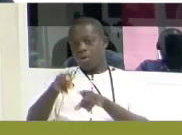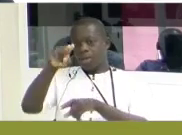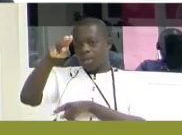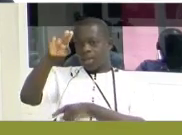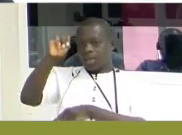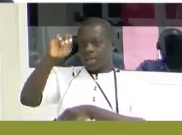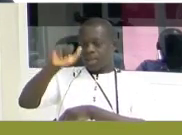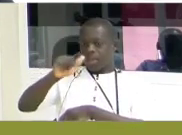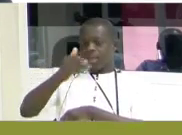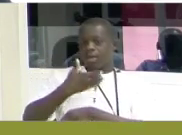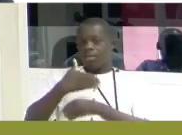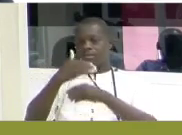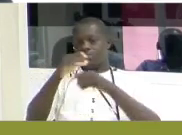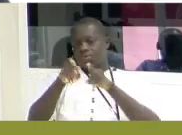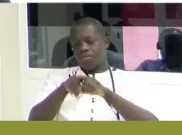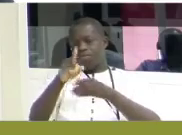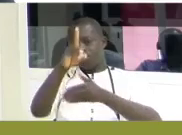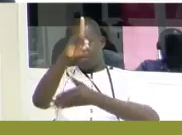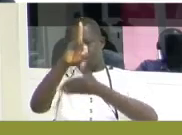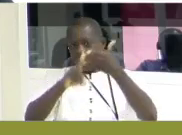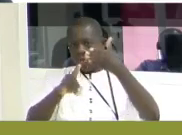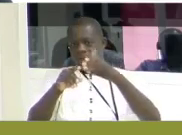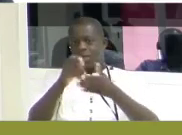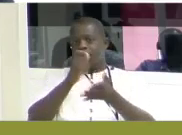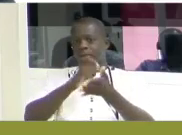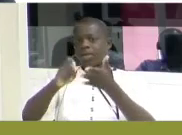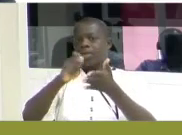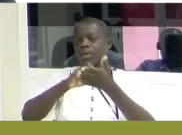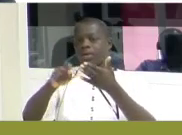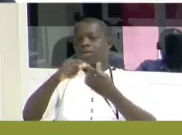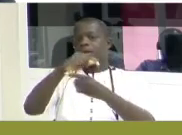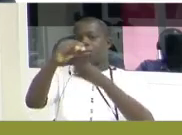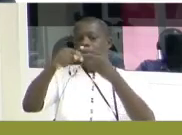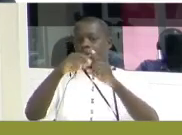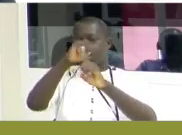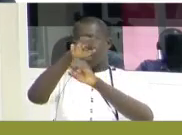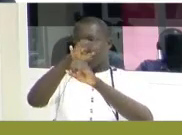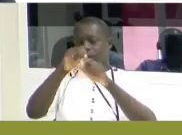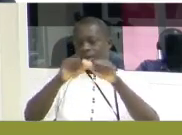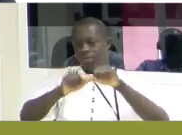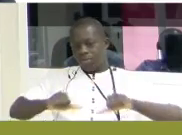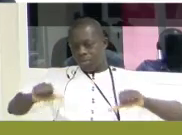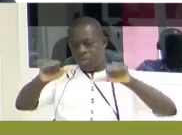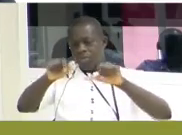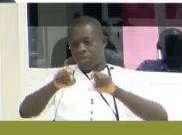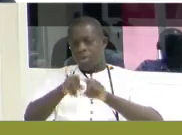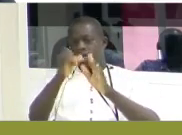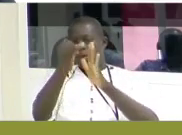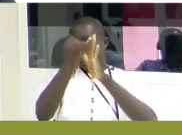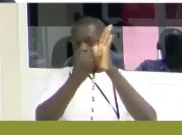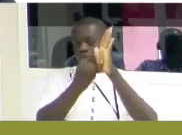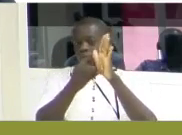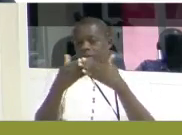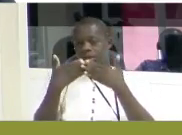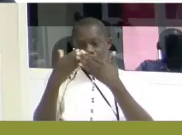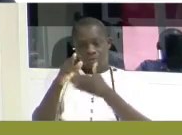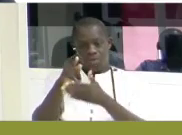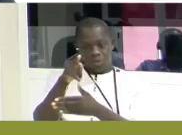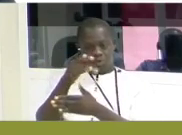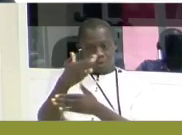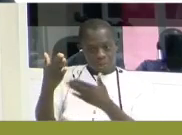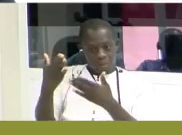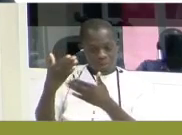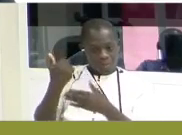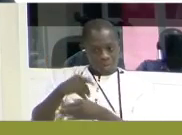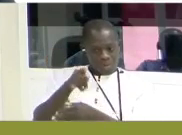column called, he was writing about environmental issues. So I told Alkinki, some of the people here are